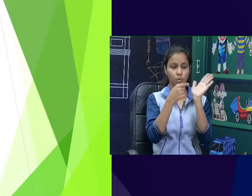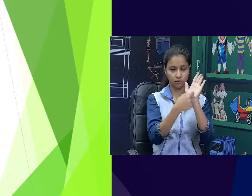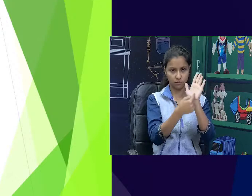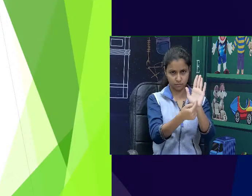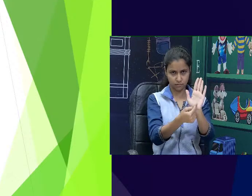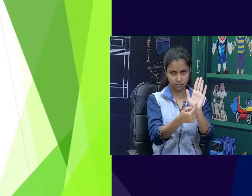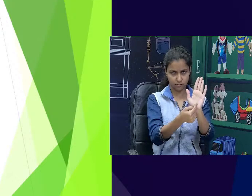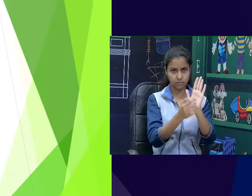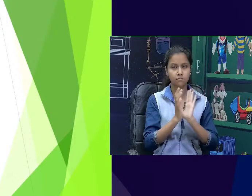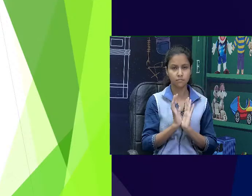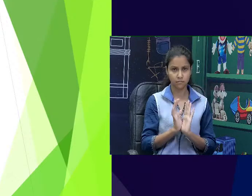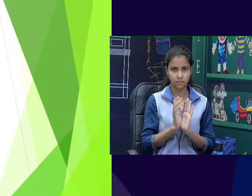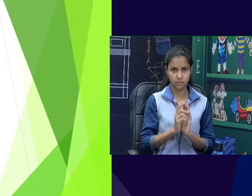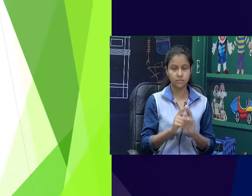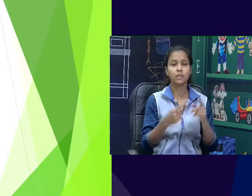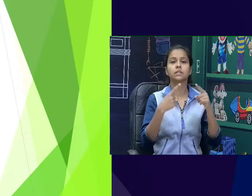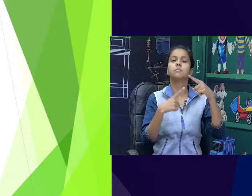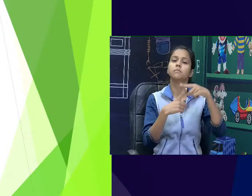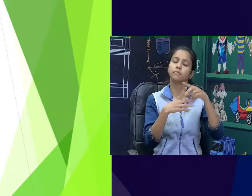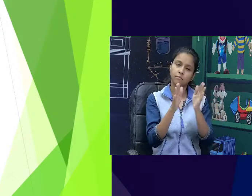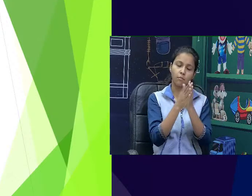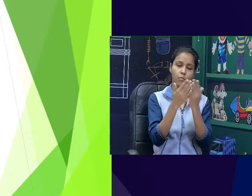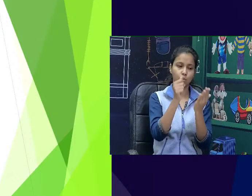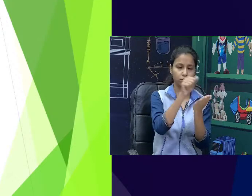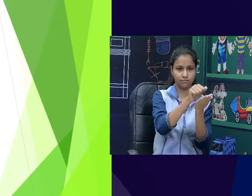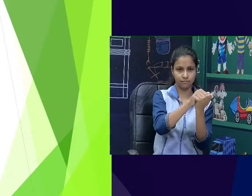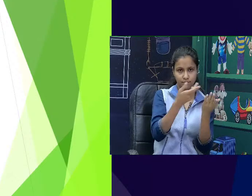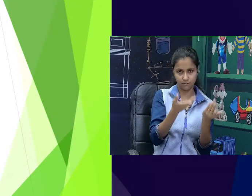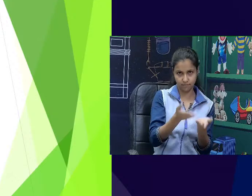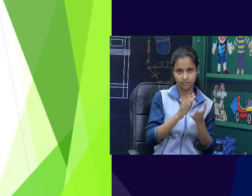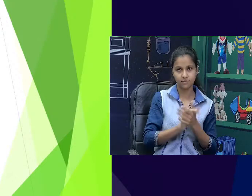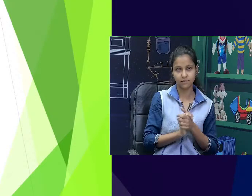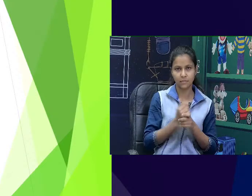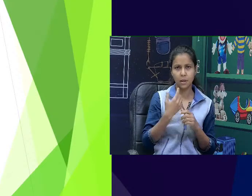taken in the textbook. So it is an extract from the book